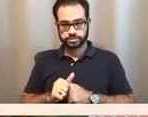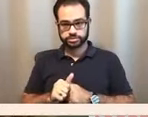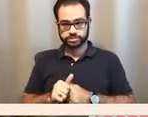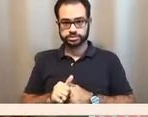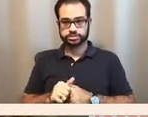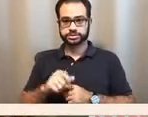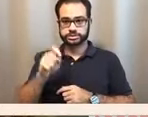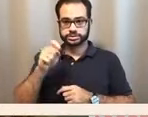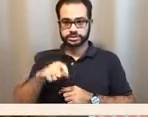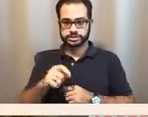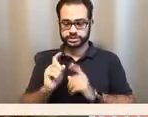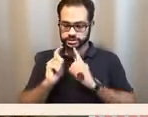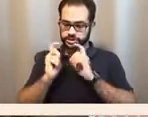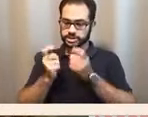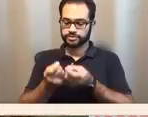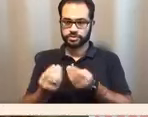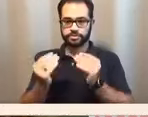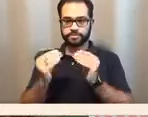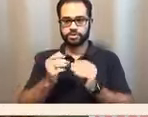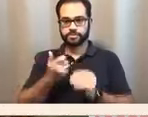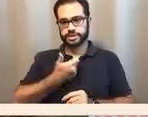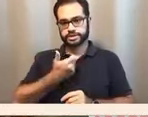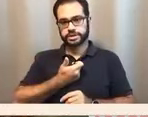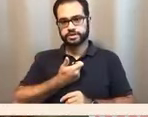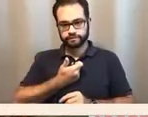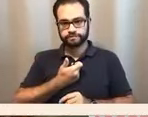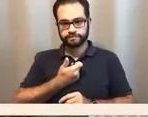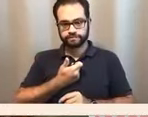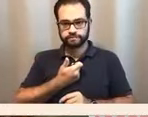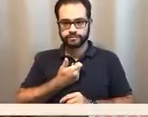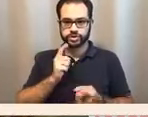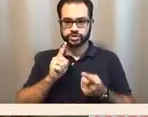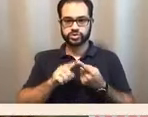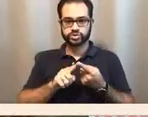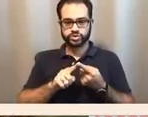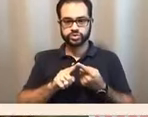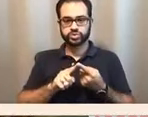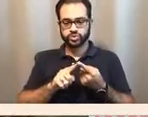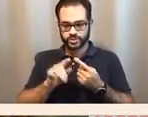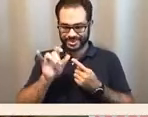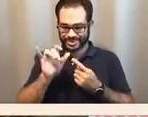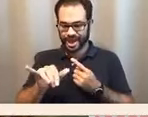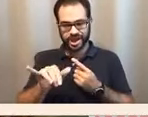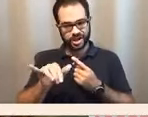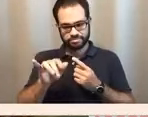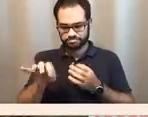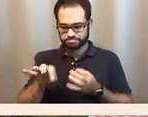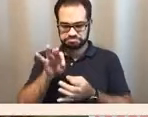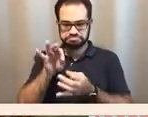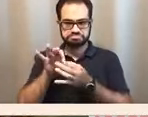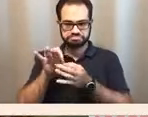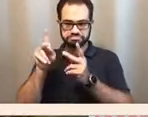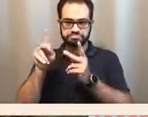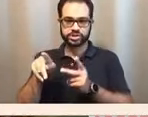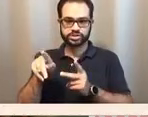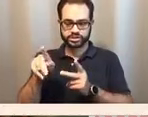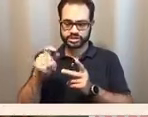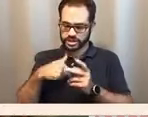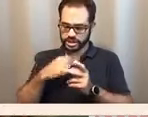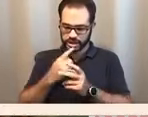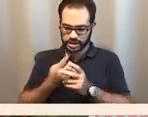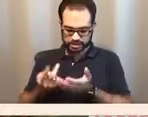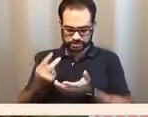giving more of myself to that significant one that I stood before